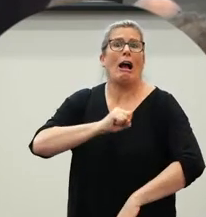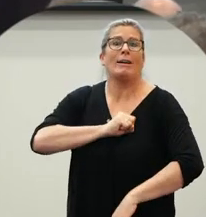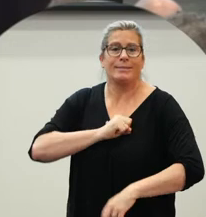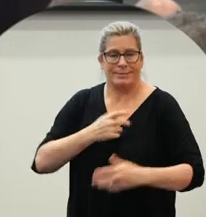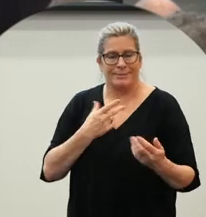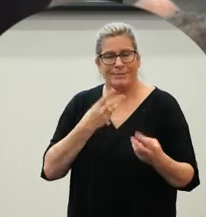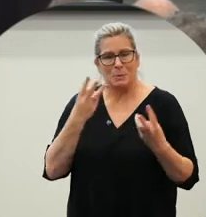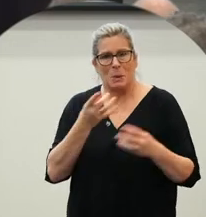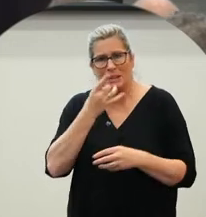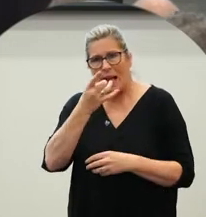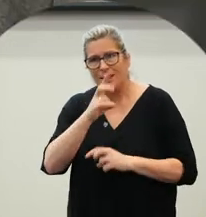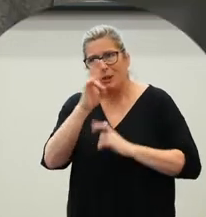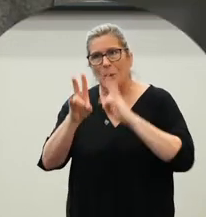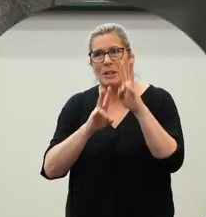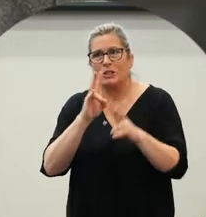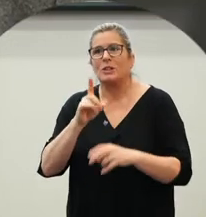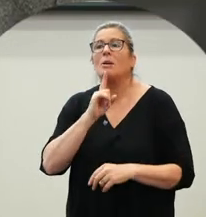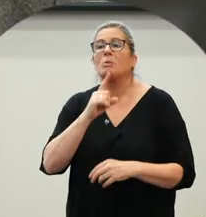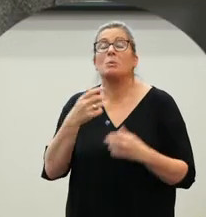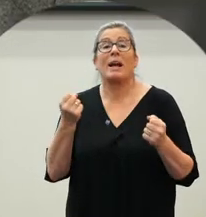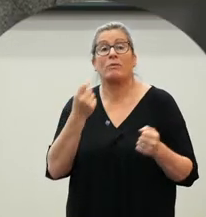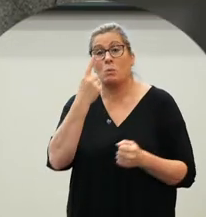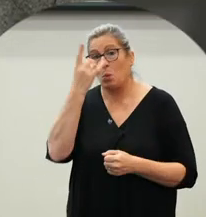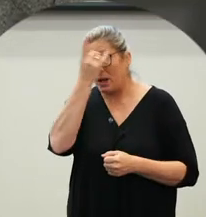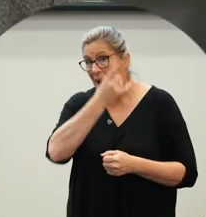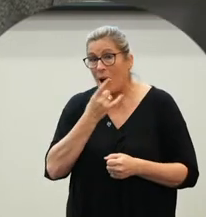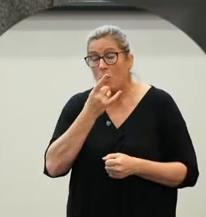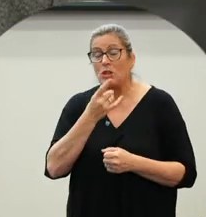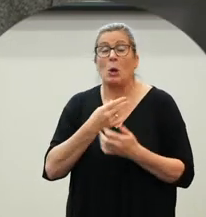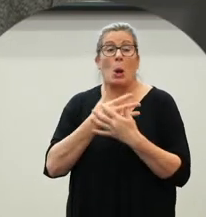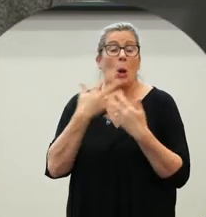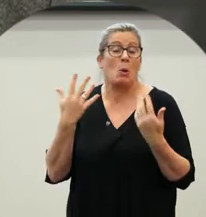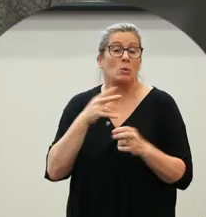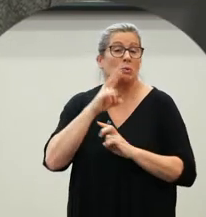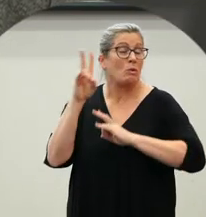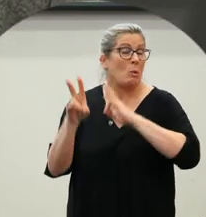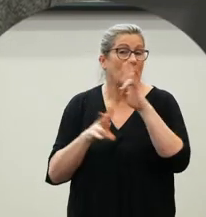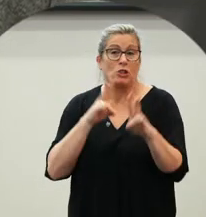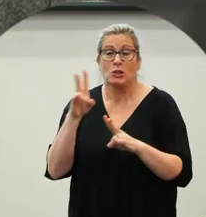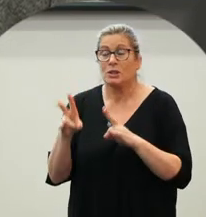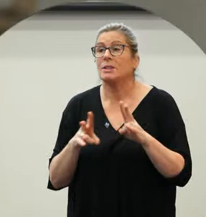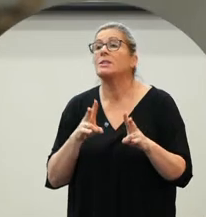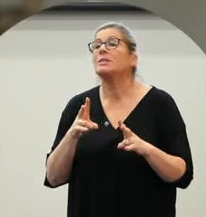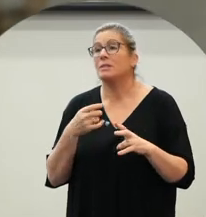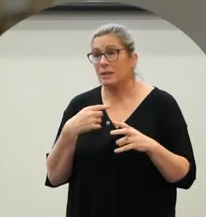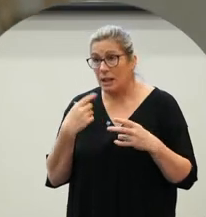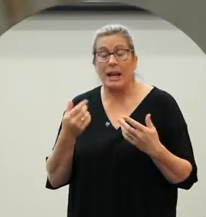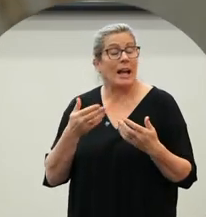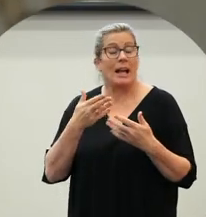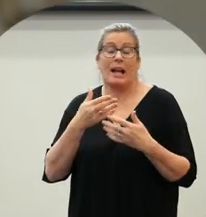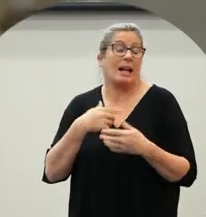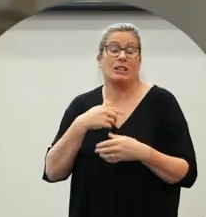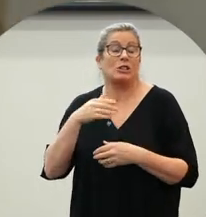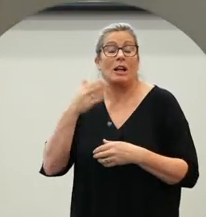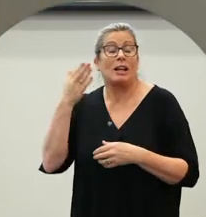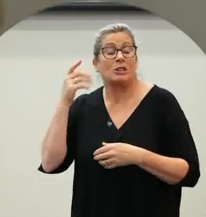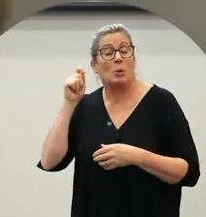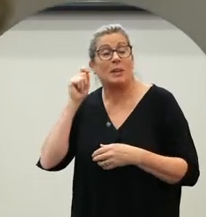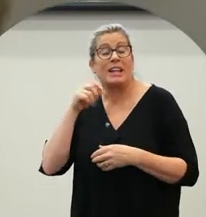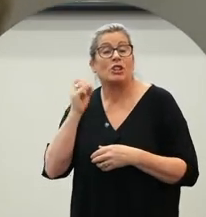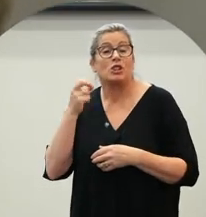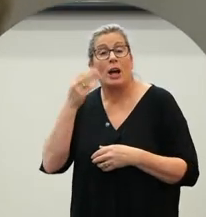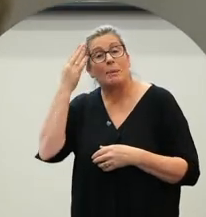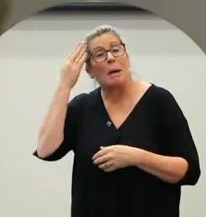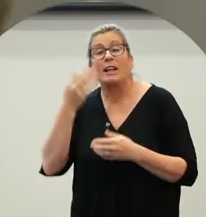or say something. But we have an hour. There's loads of questions. I don't think Sean minds who asks them, as long